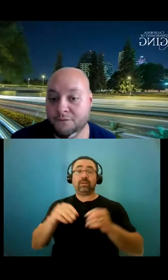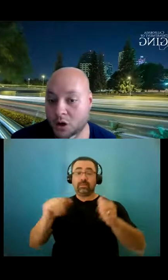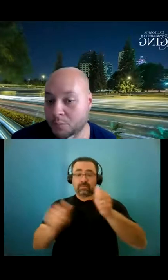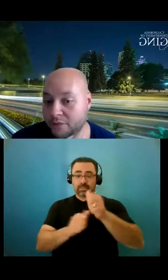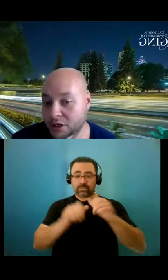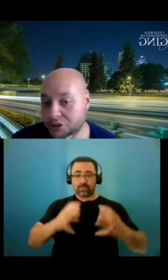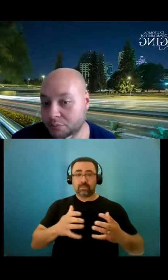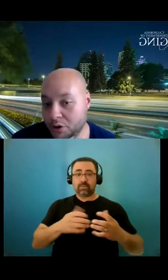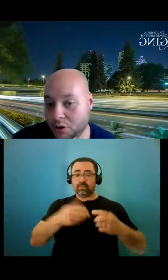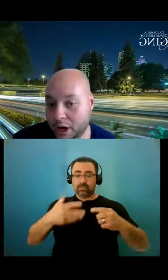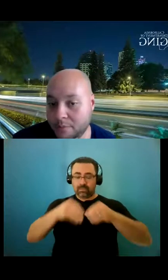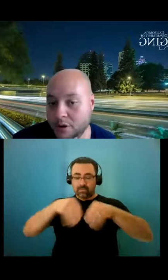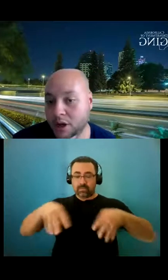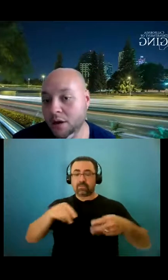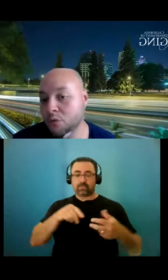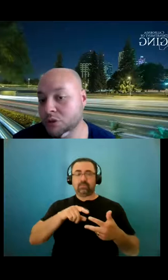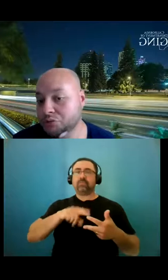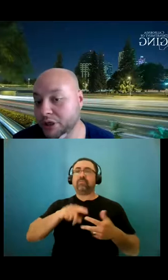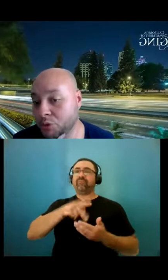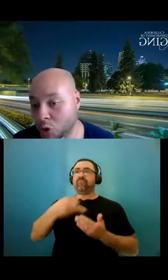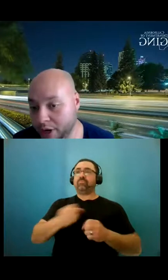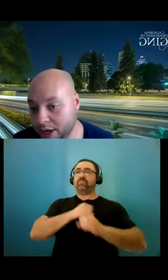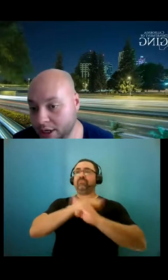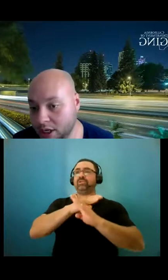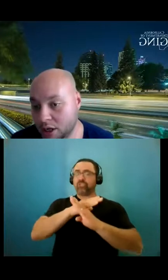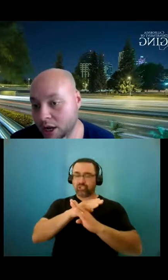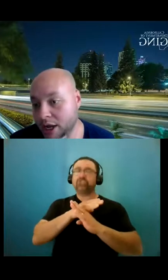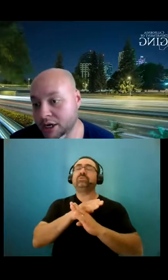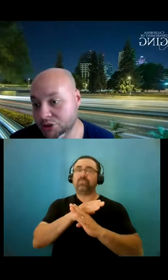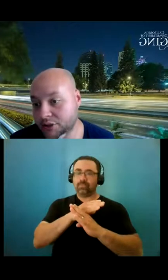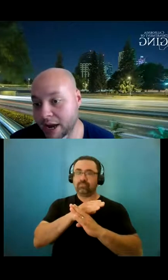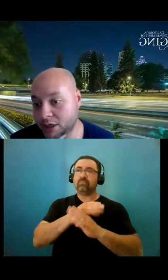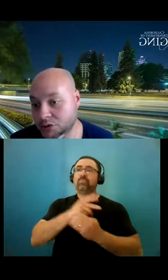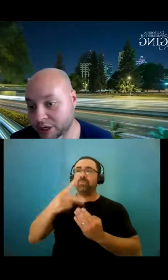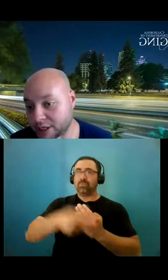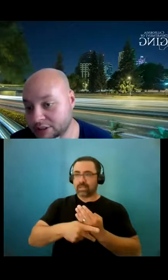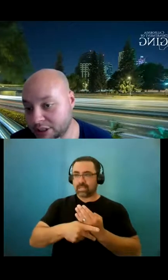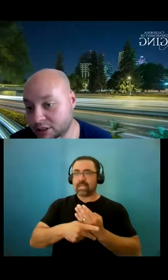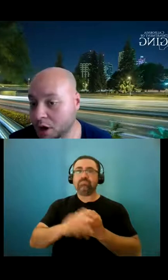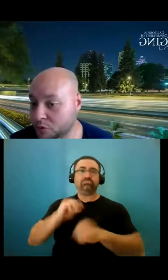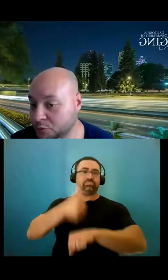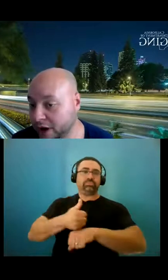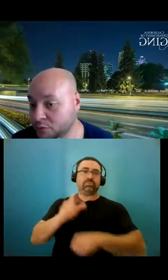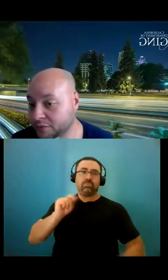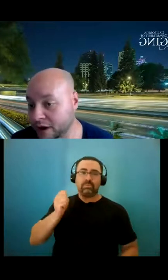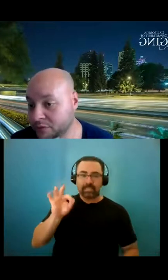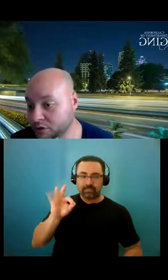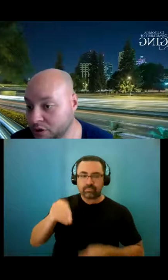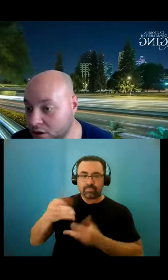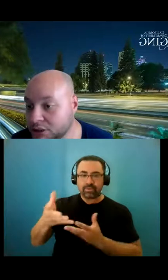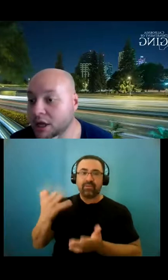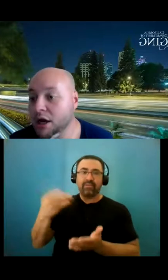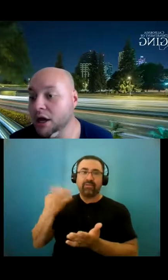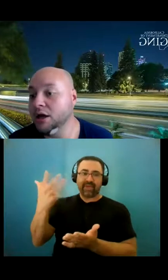our fall prevention program was reappropriated. Initially, back in 2019, the department was provided with